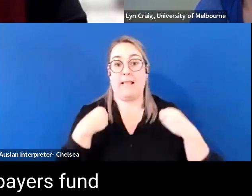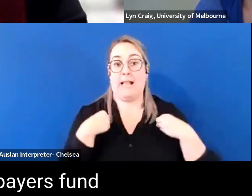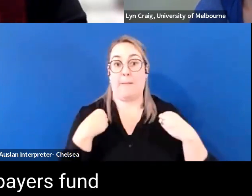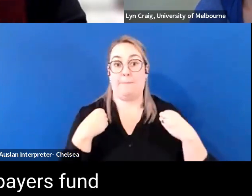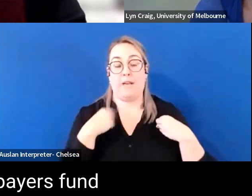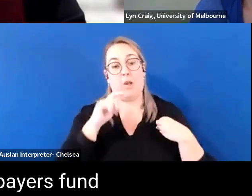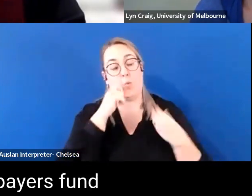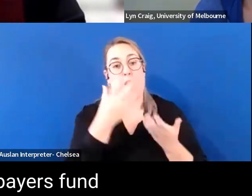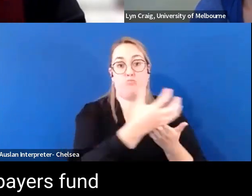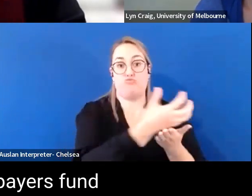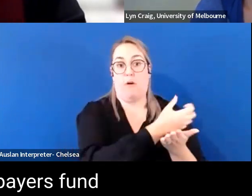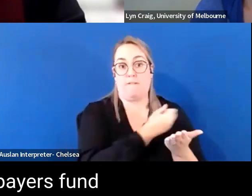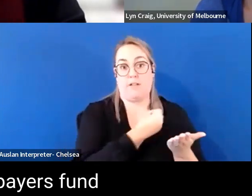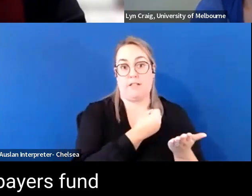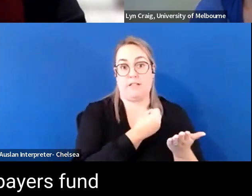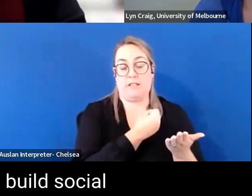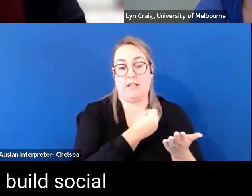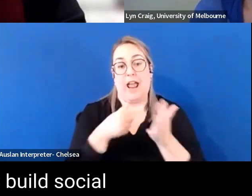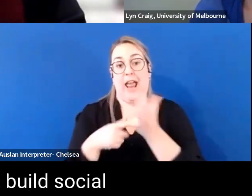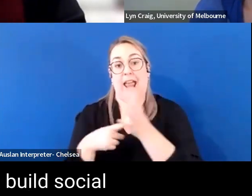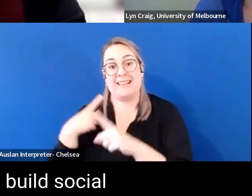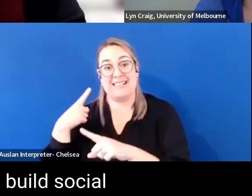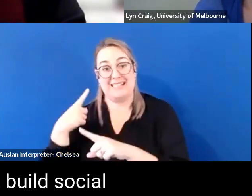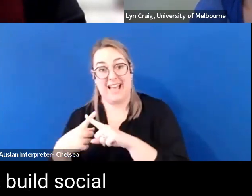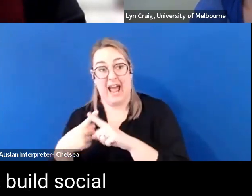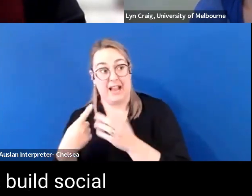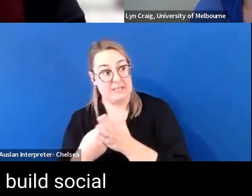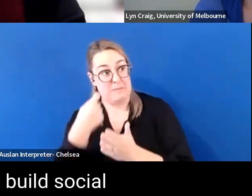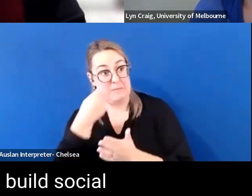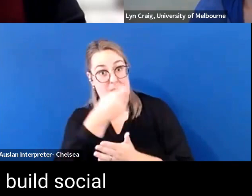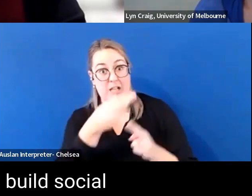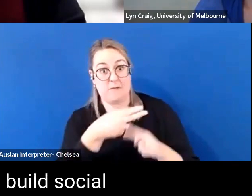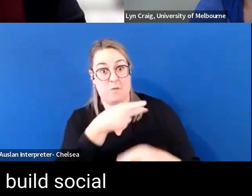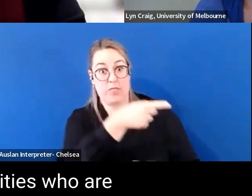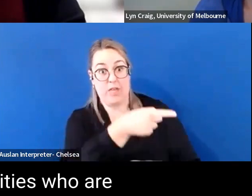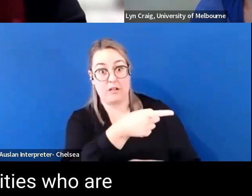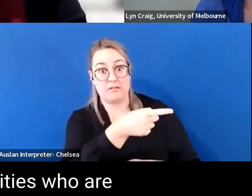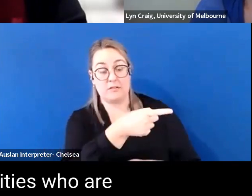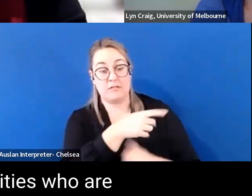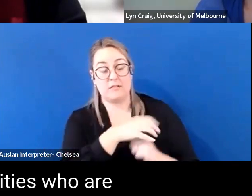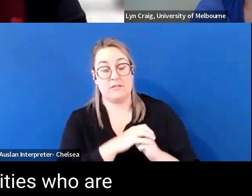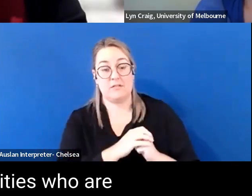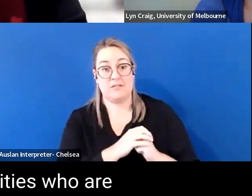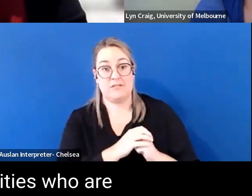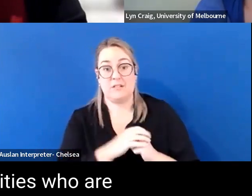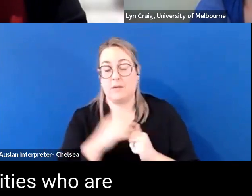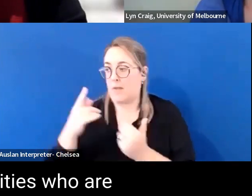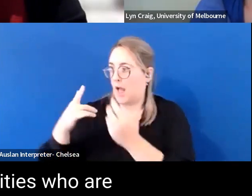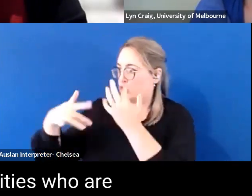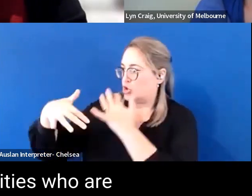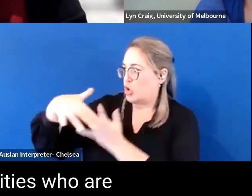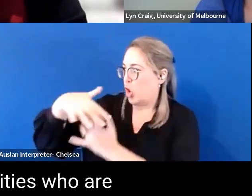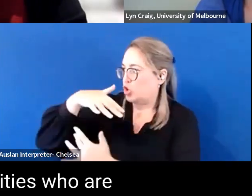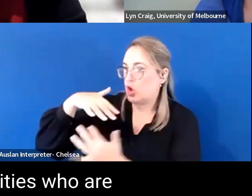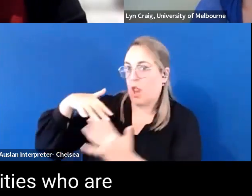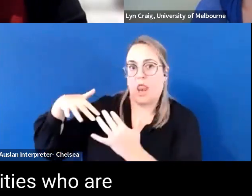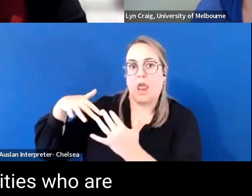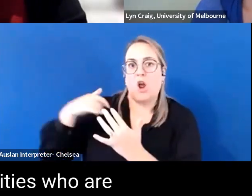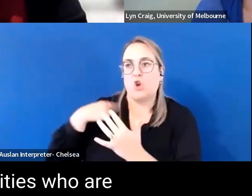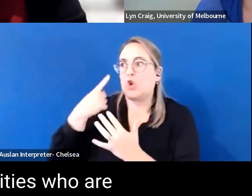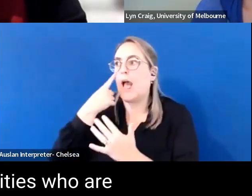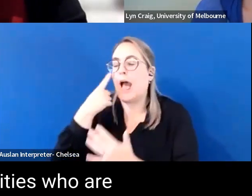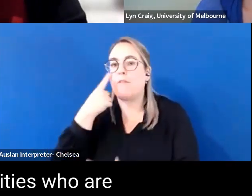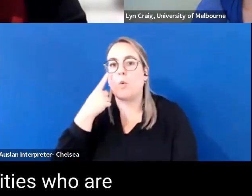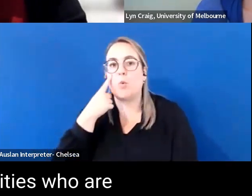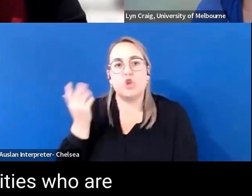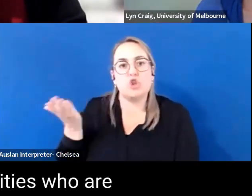and the taxpayers fund these things. Yet when we build social infrastructure, we have charities who are begging to